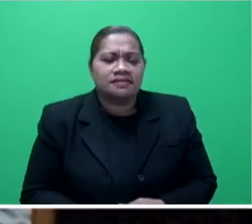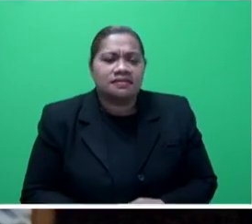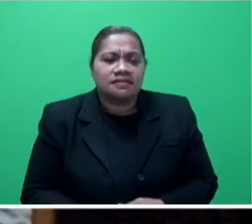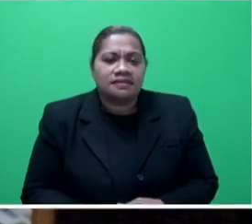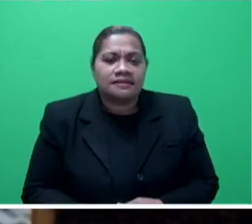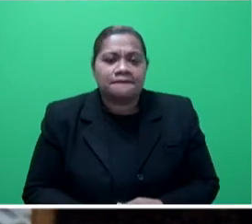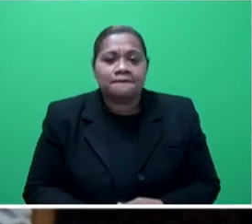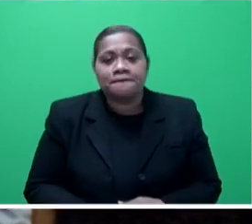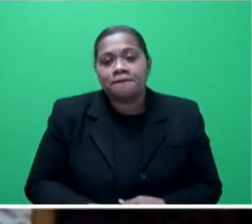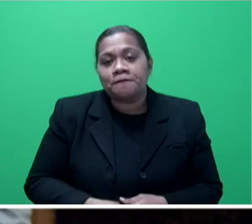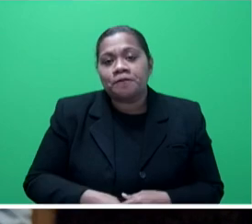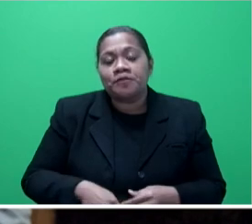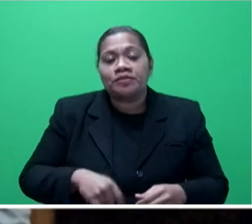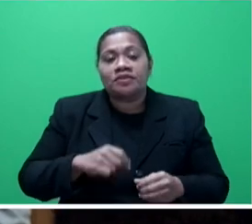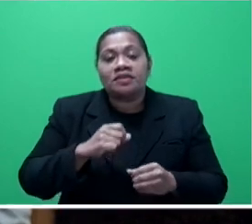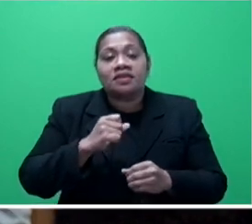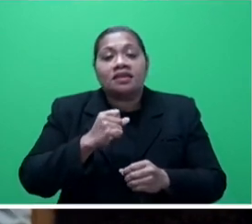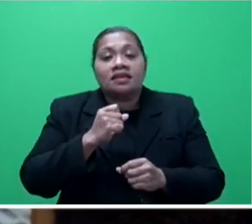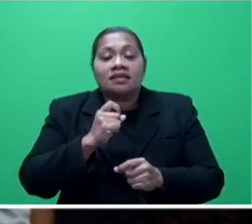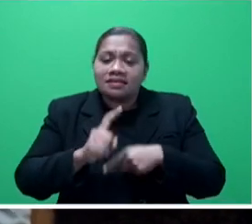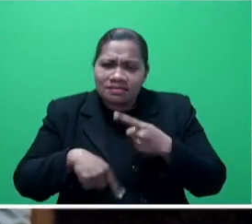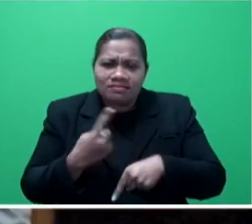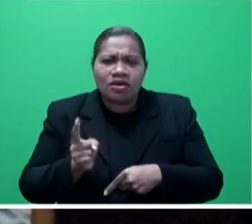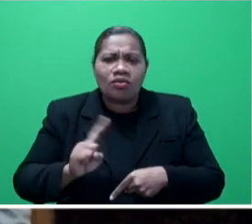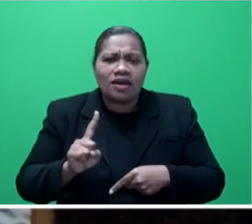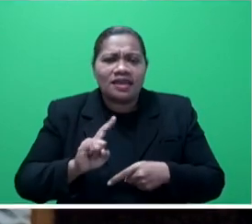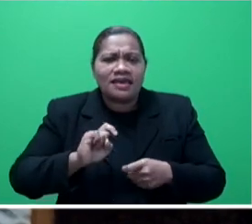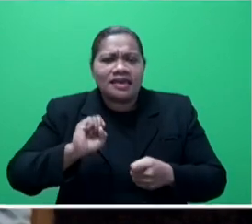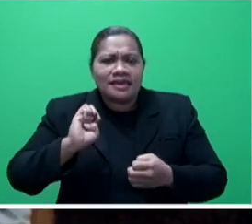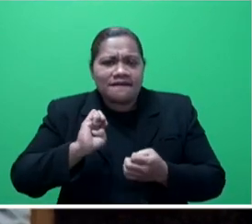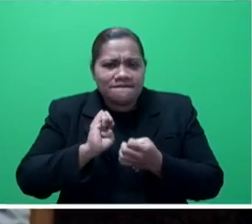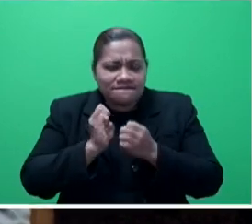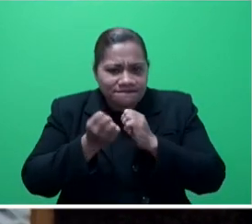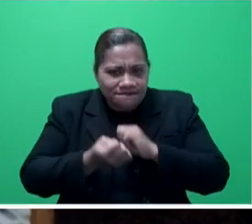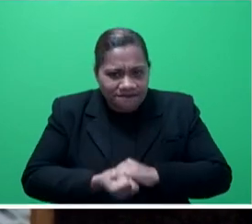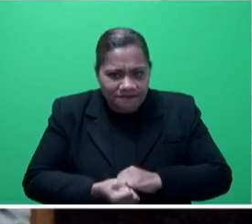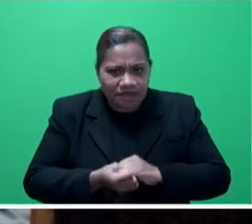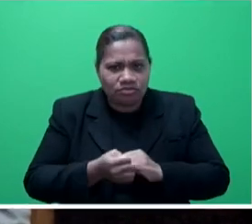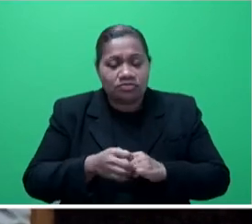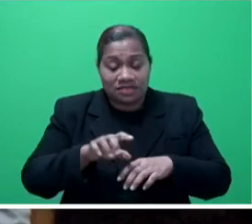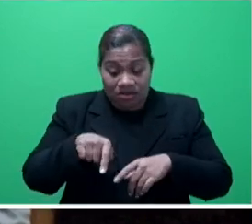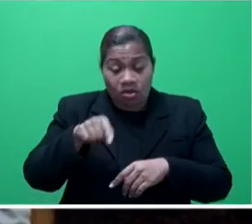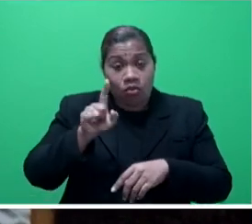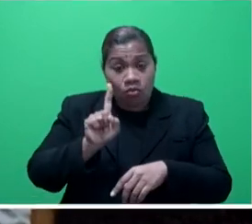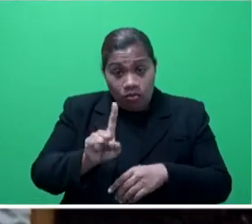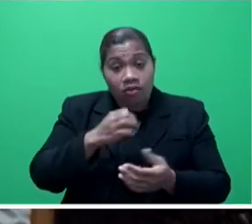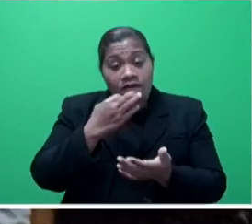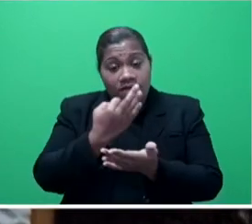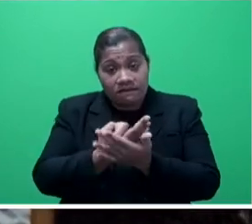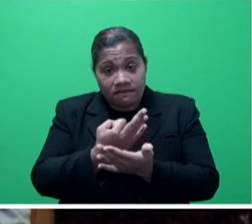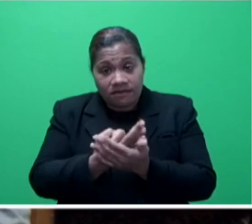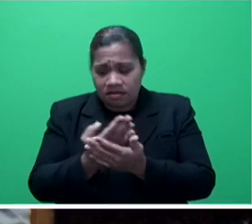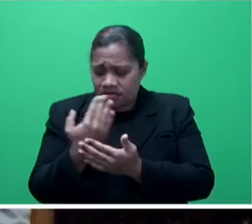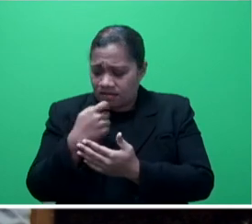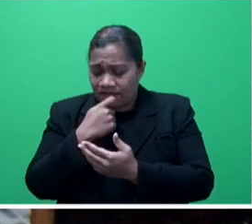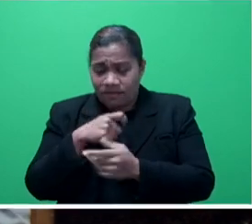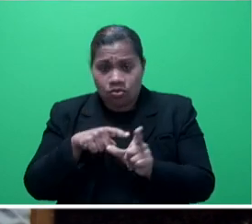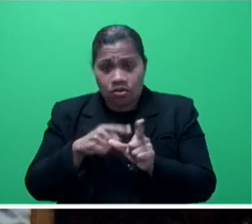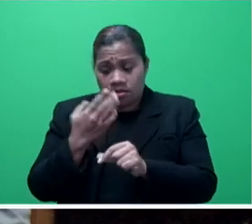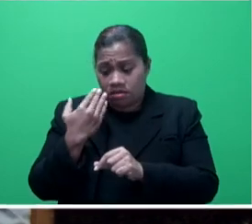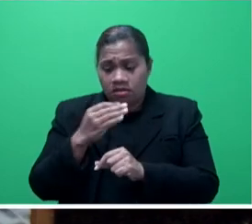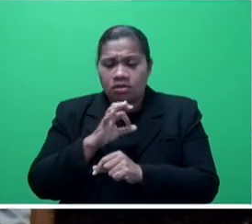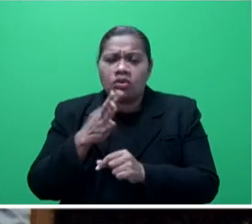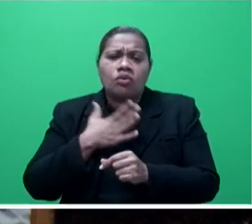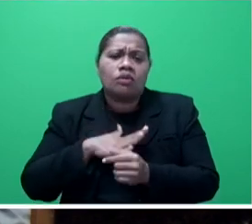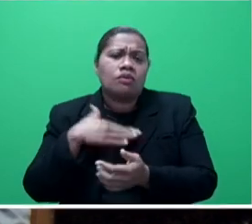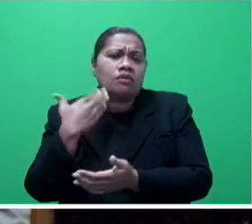about efficiency. Mr. Speaker, sir, in fact, one of the financiers a few years back did not want to rely on the Office of the